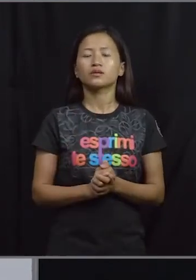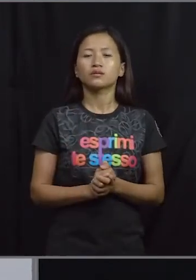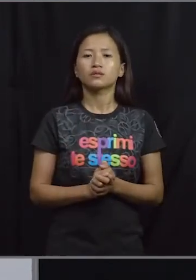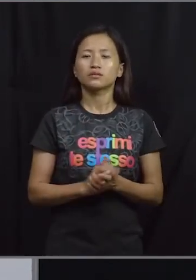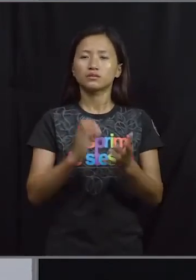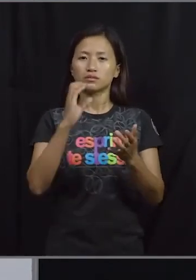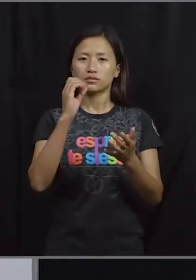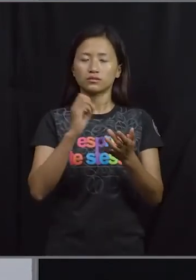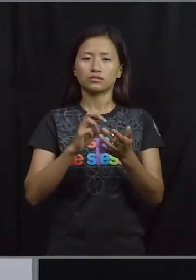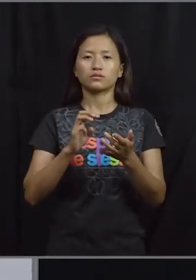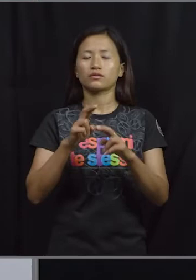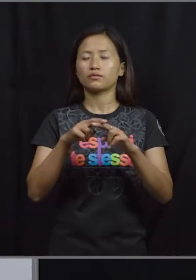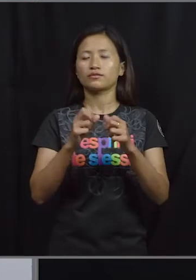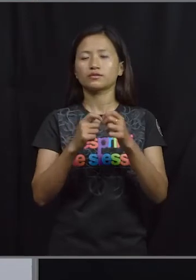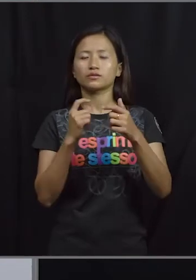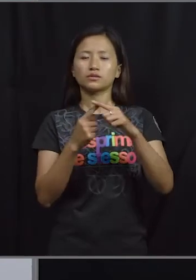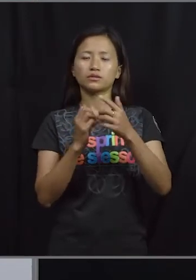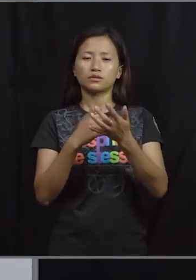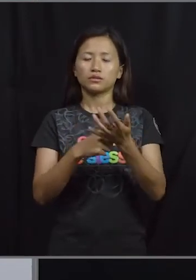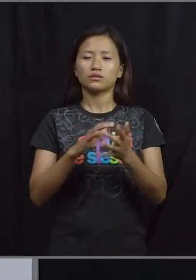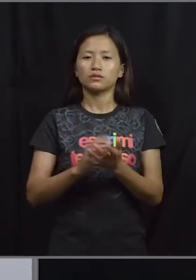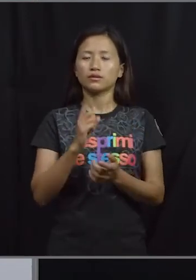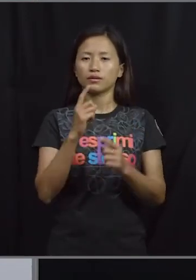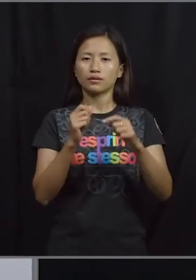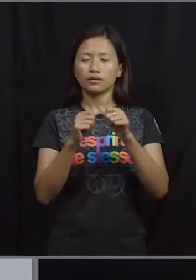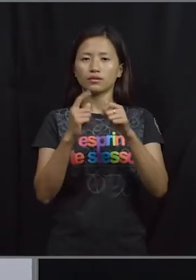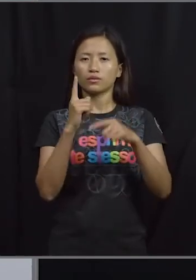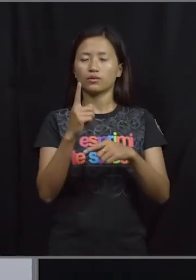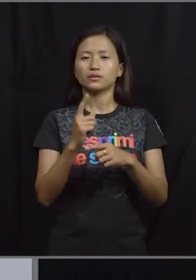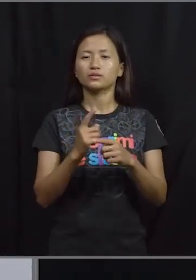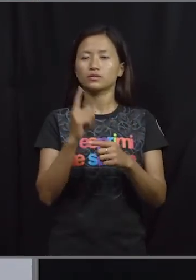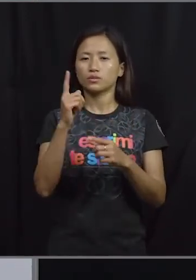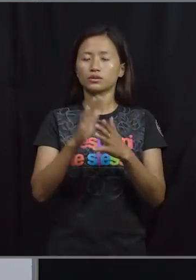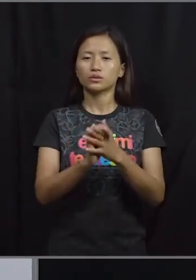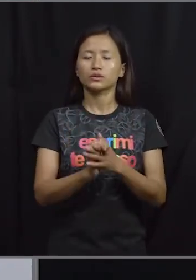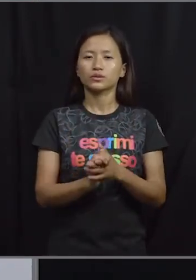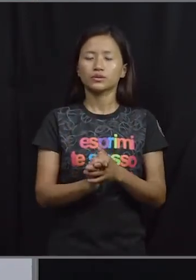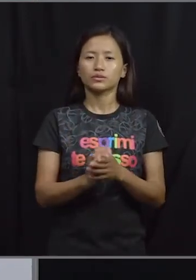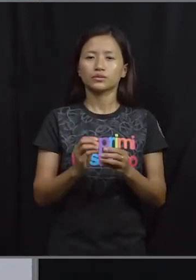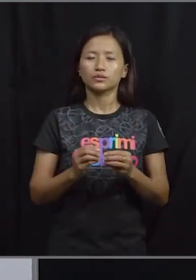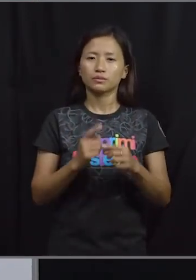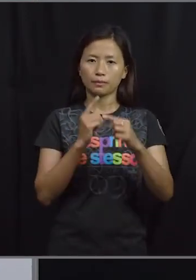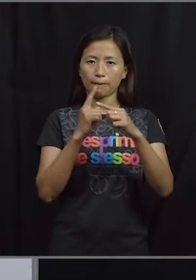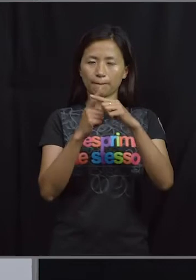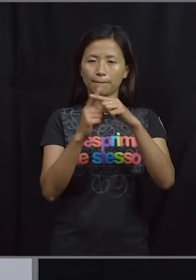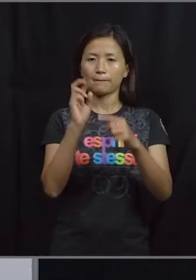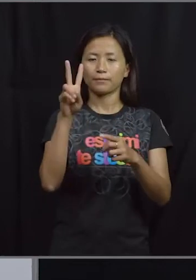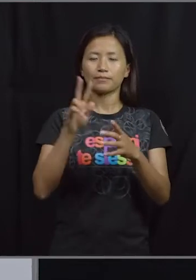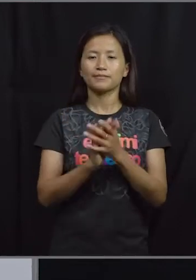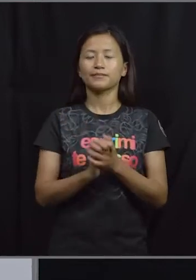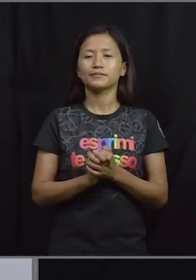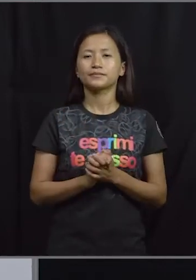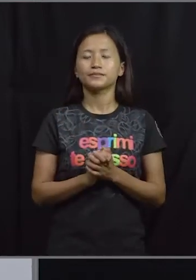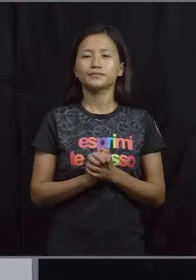write the cofactors of the same matrix here itself. A11 will be, what is the sign? Will give plus, so plus 2.